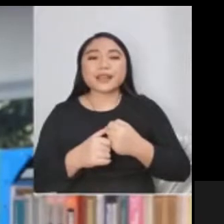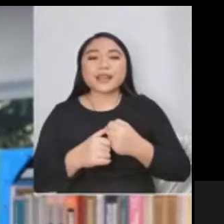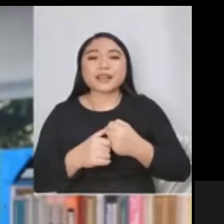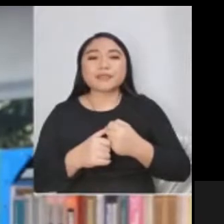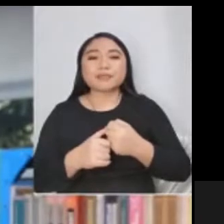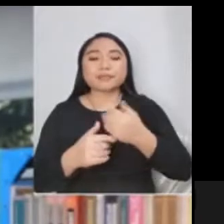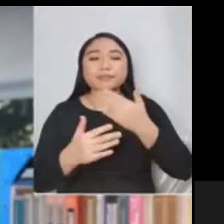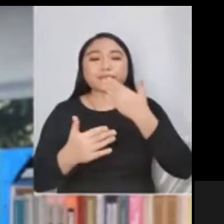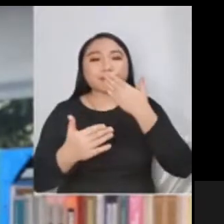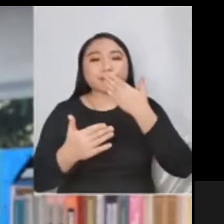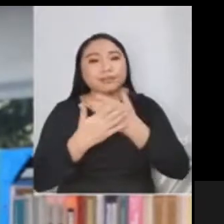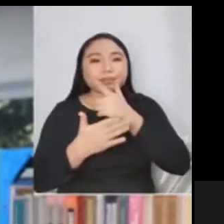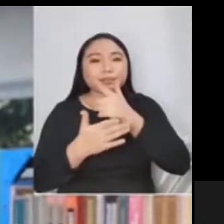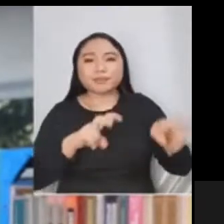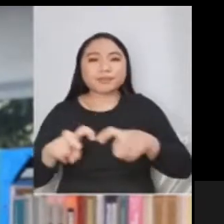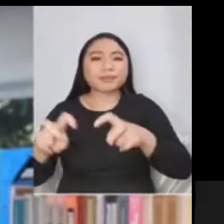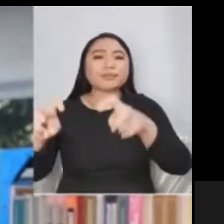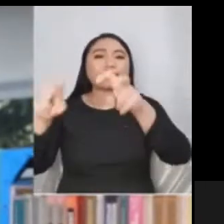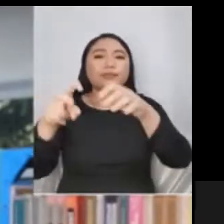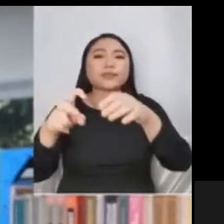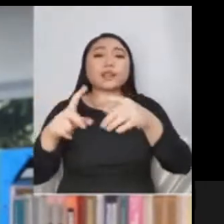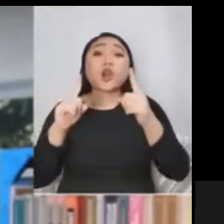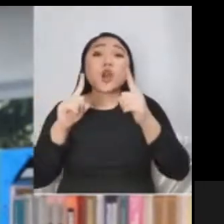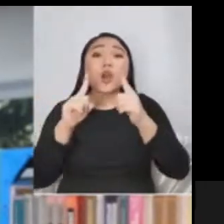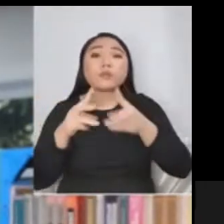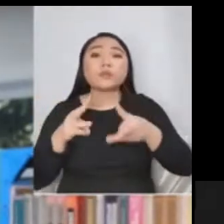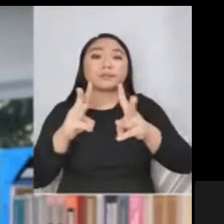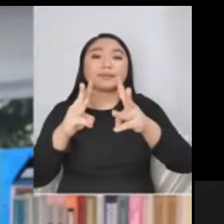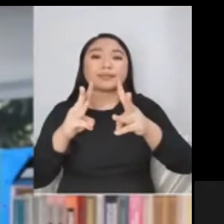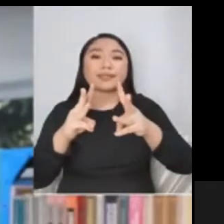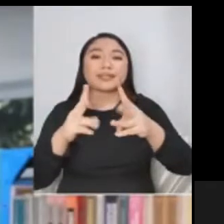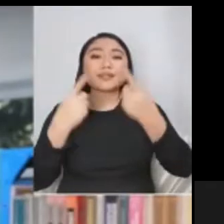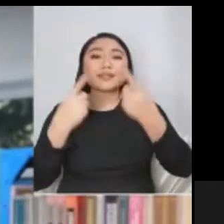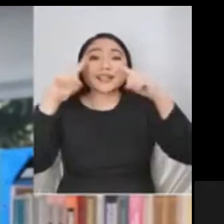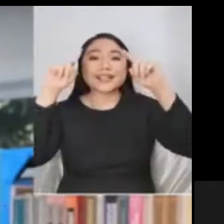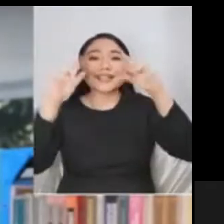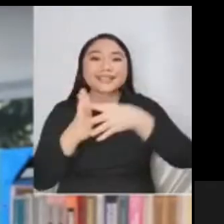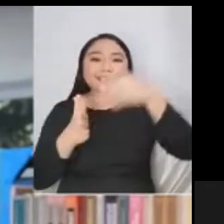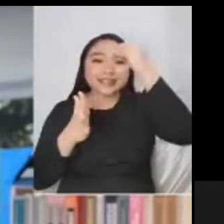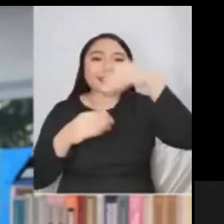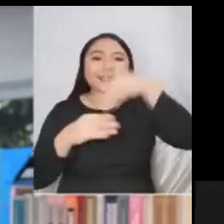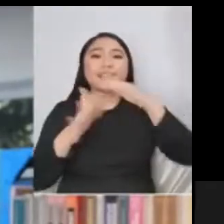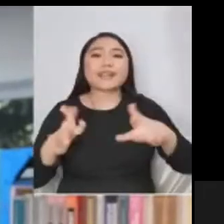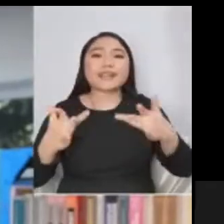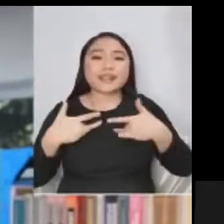Maligayang paglalakbay sa landas ng kaalaman at pag-unlad sa buhay. Sa ulitin,